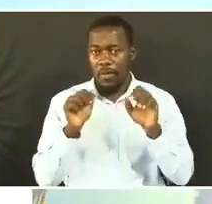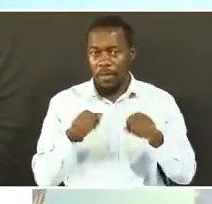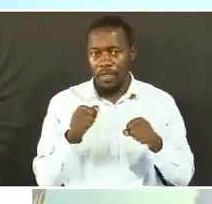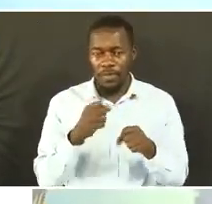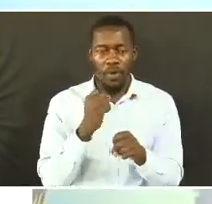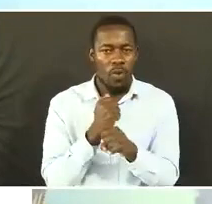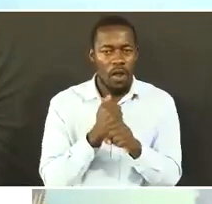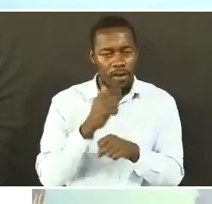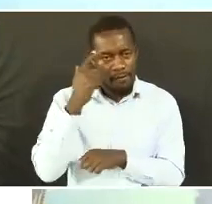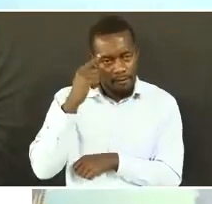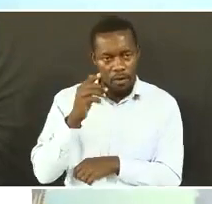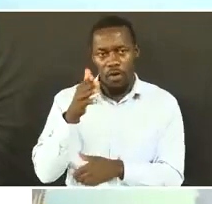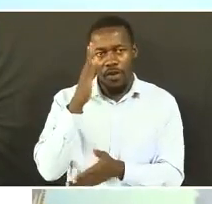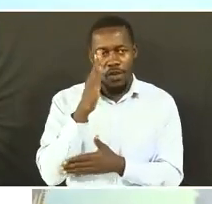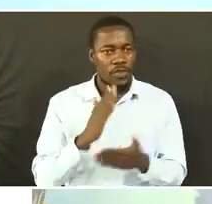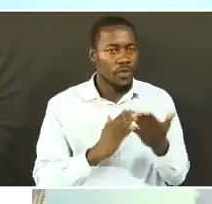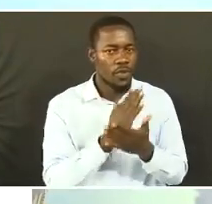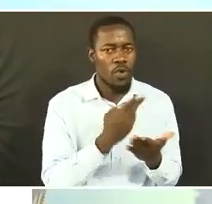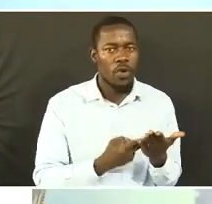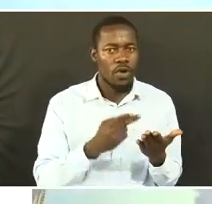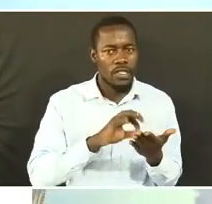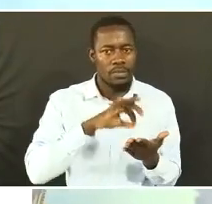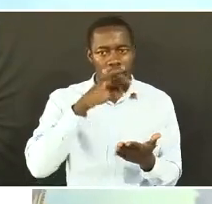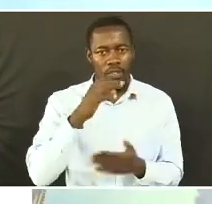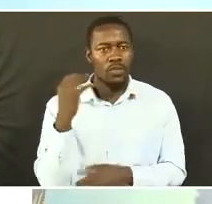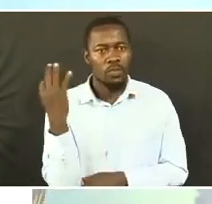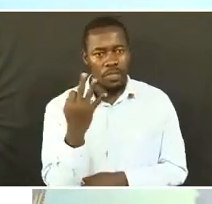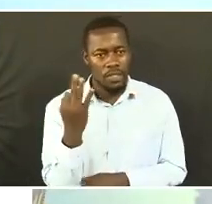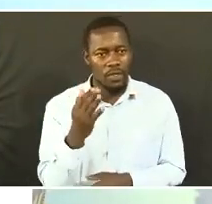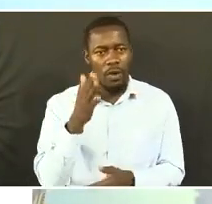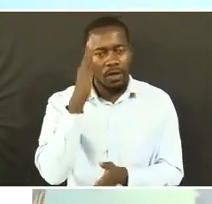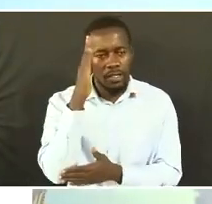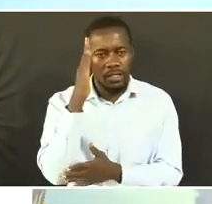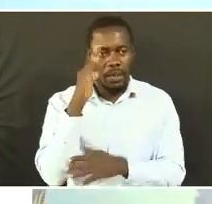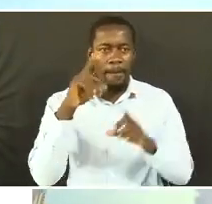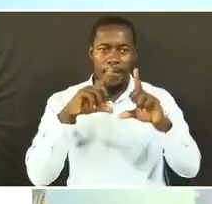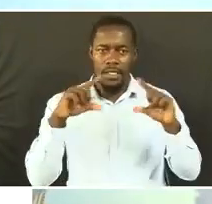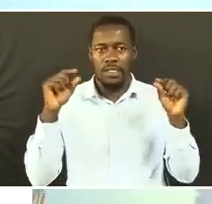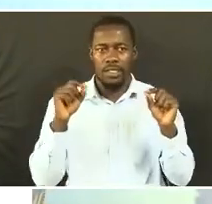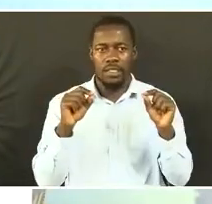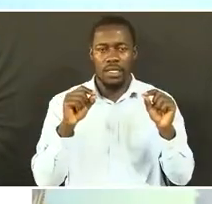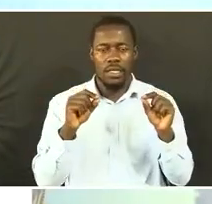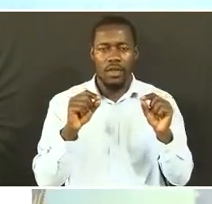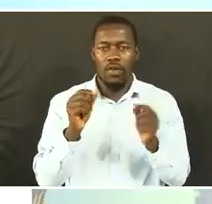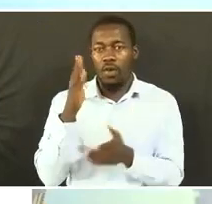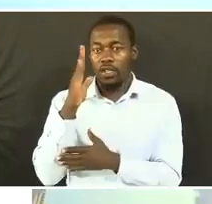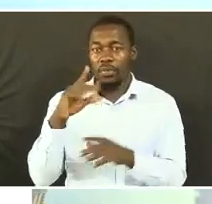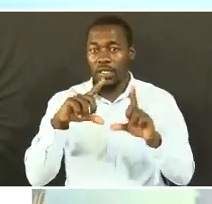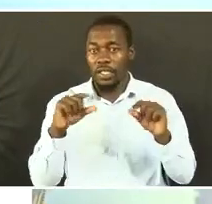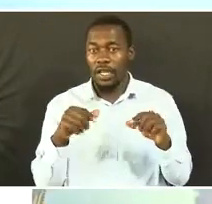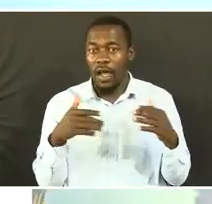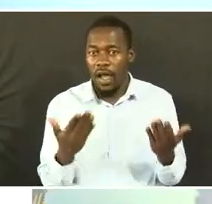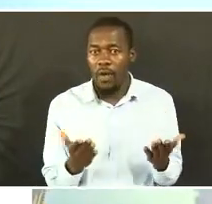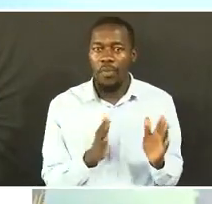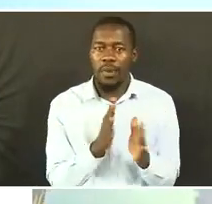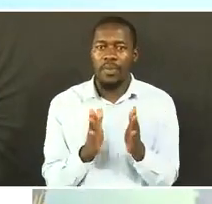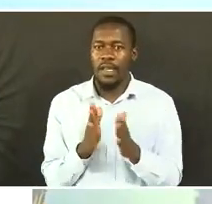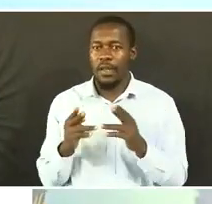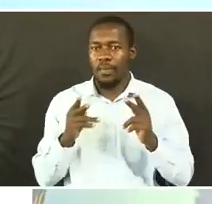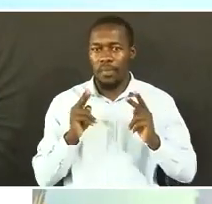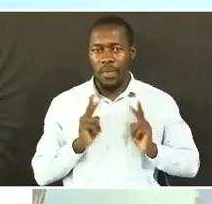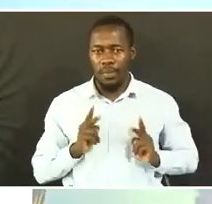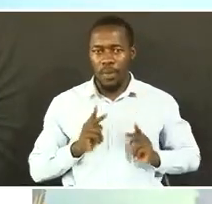and guidance of his spirit to proclaim the last message, that is to prepare a people for the coming of the